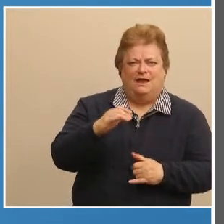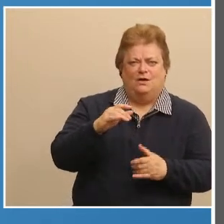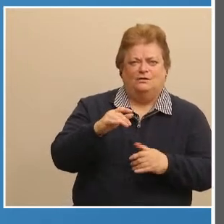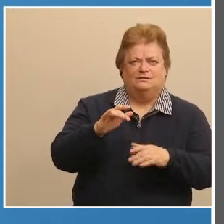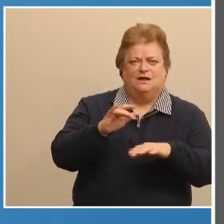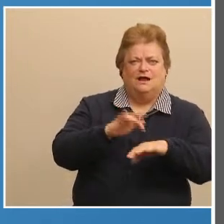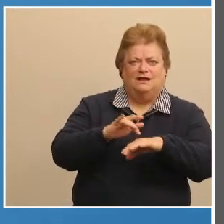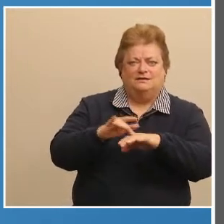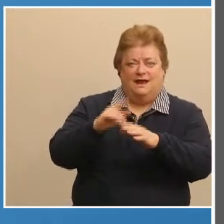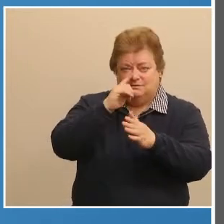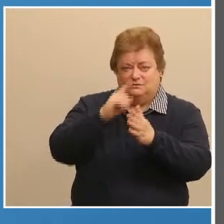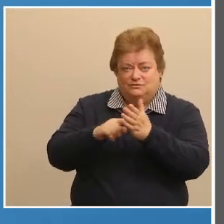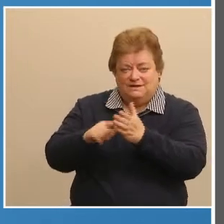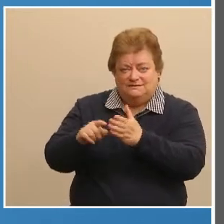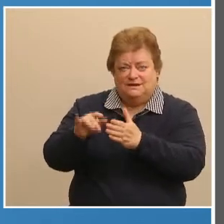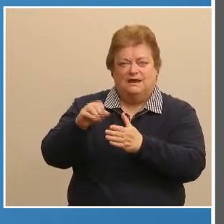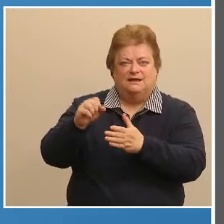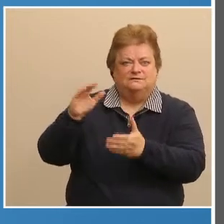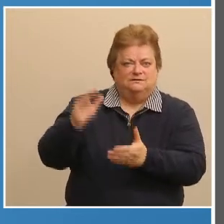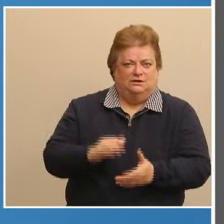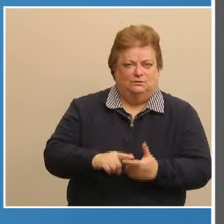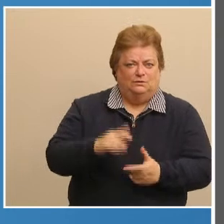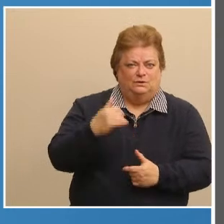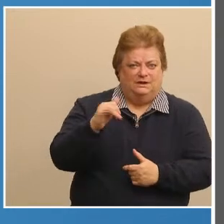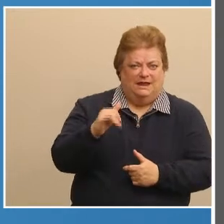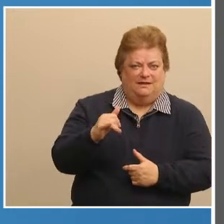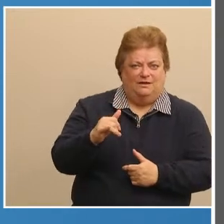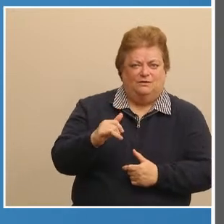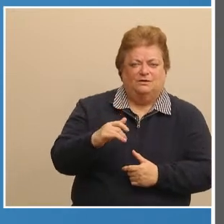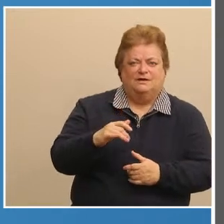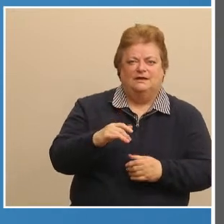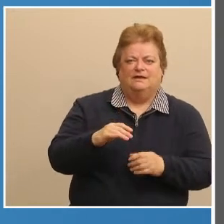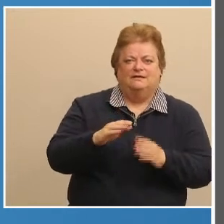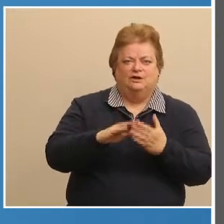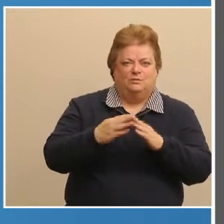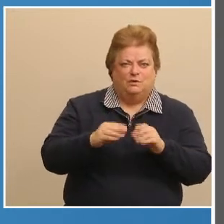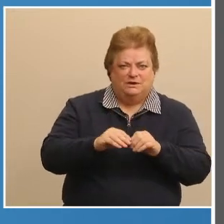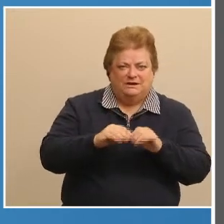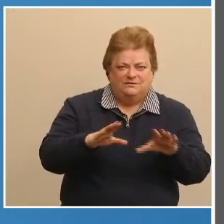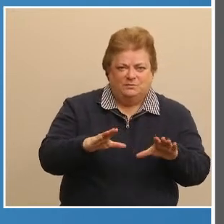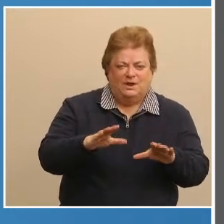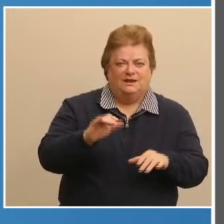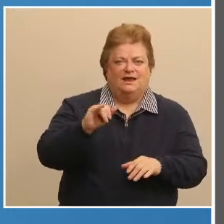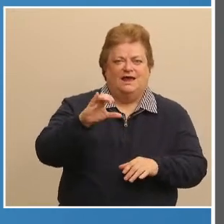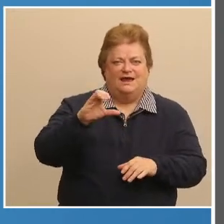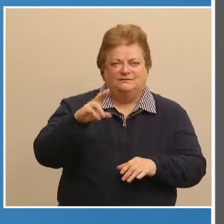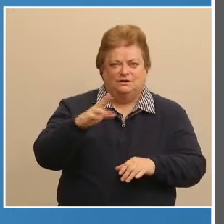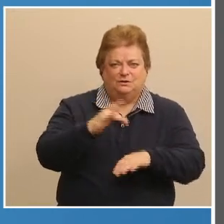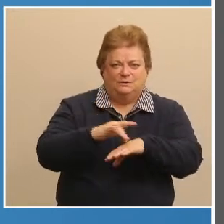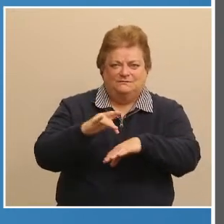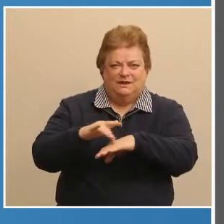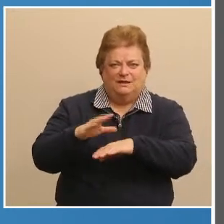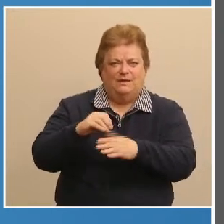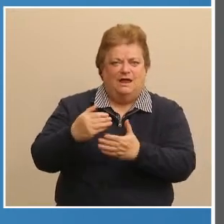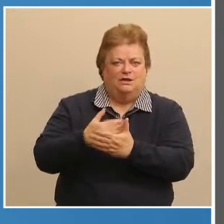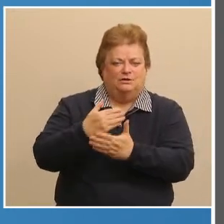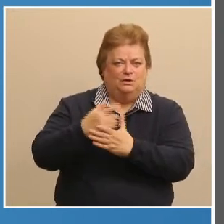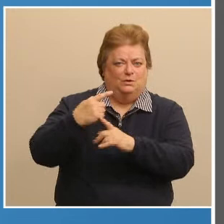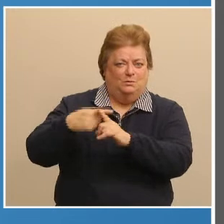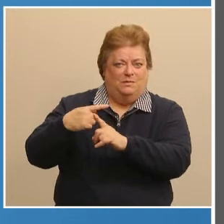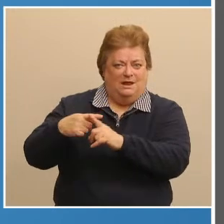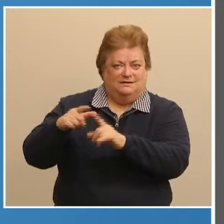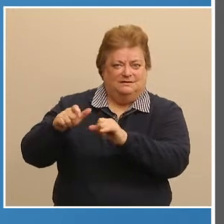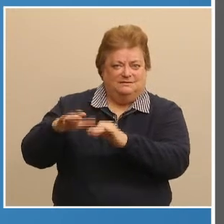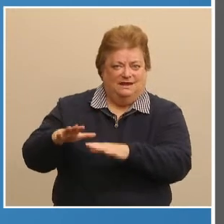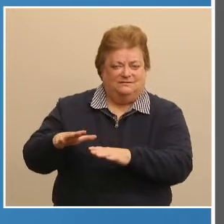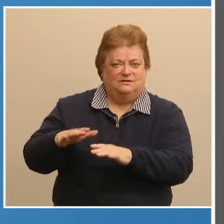yellow. Connected cases, community spread, ICU availability, and our new